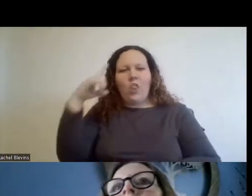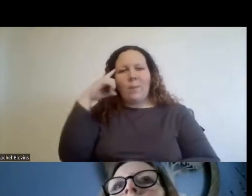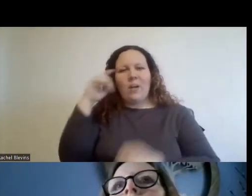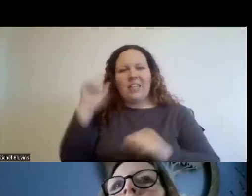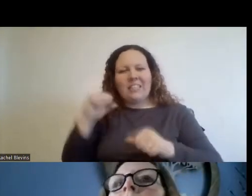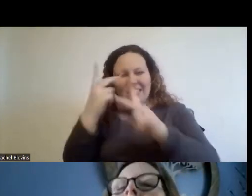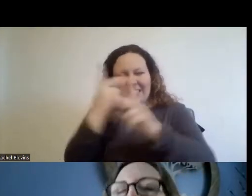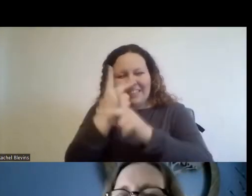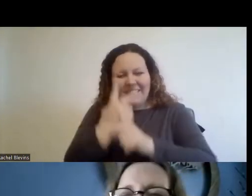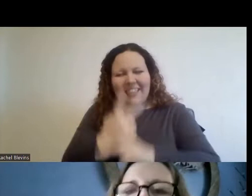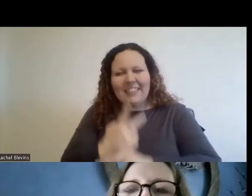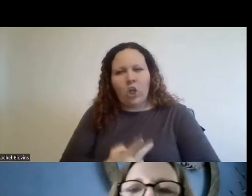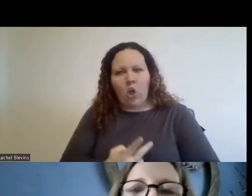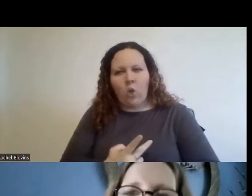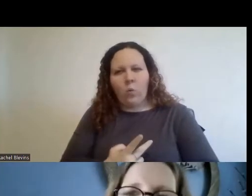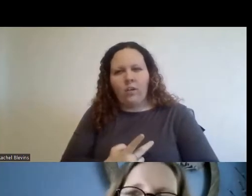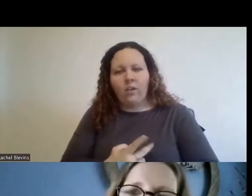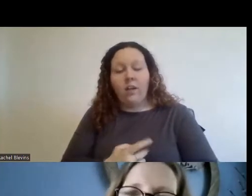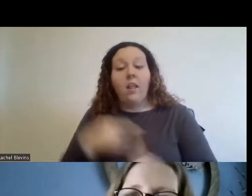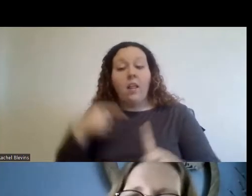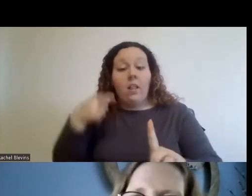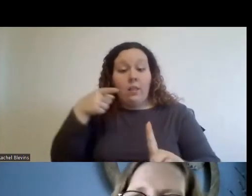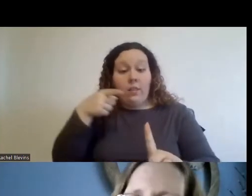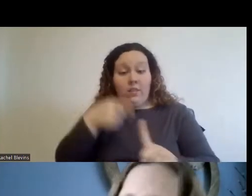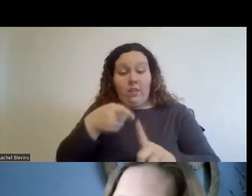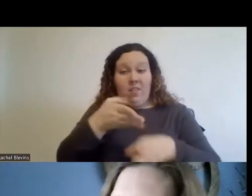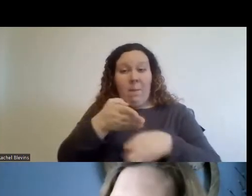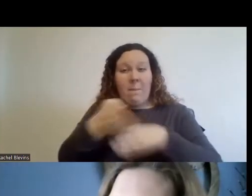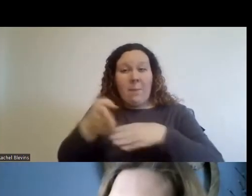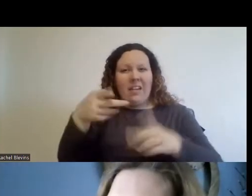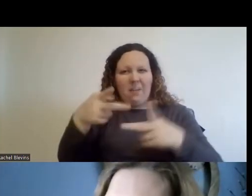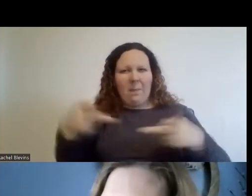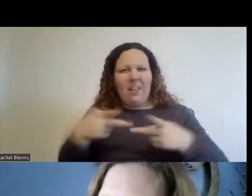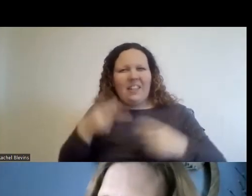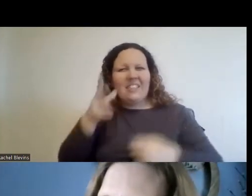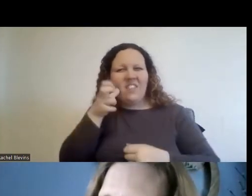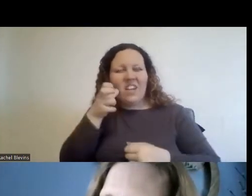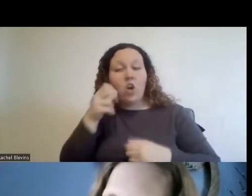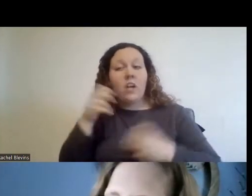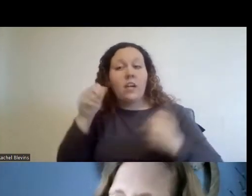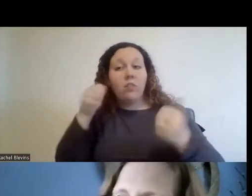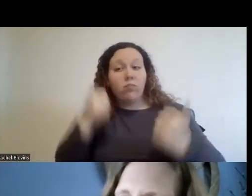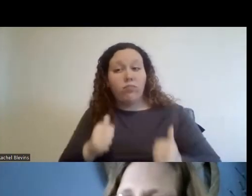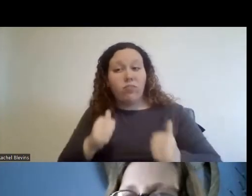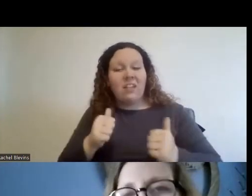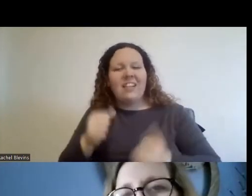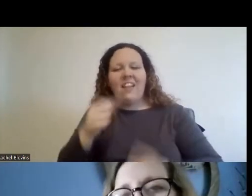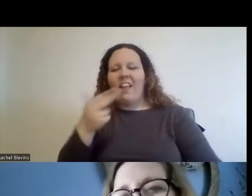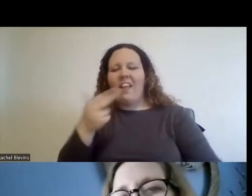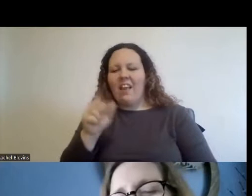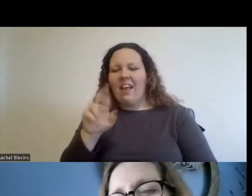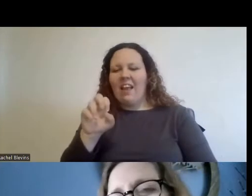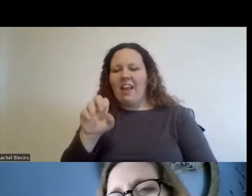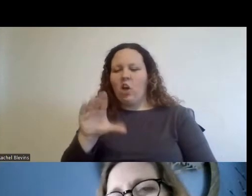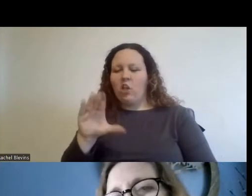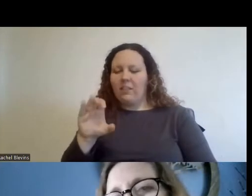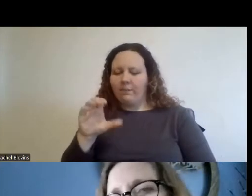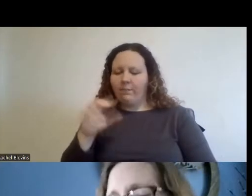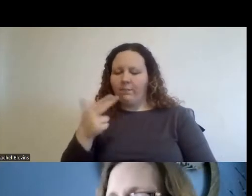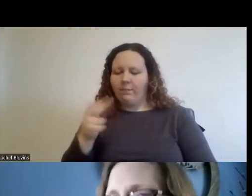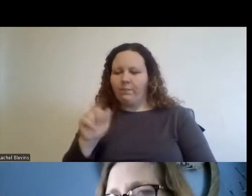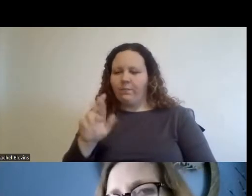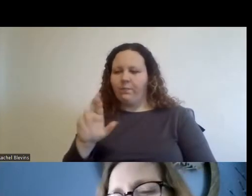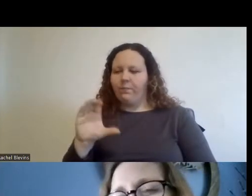places of hearing loss is in those hair cells in the cochlea. Then once the